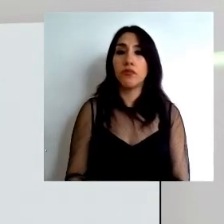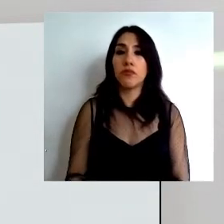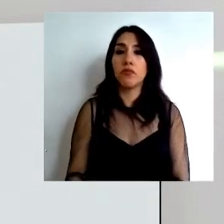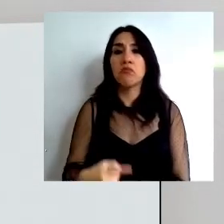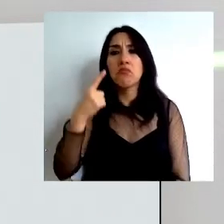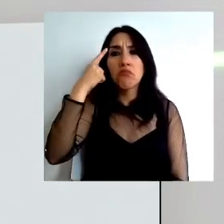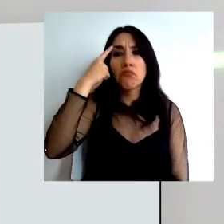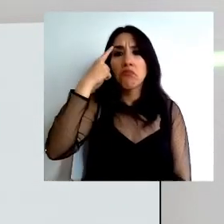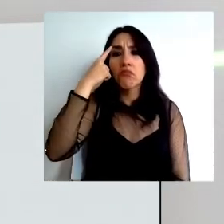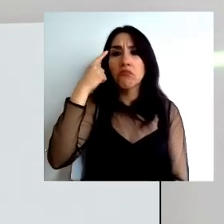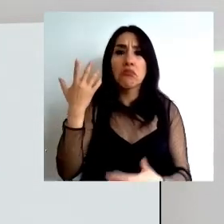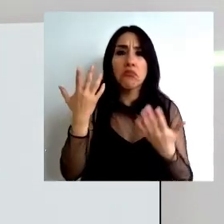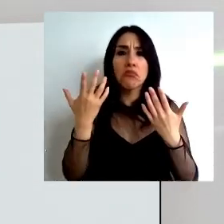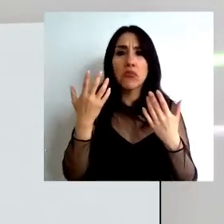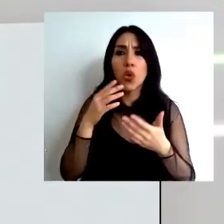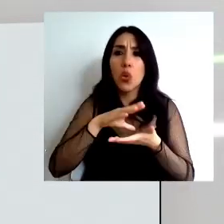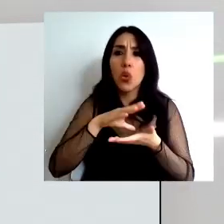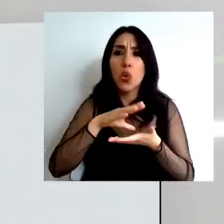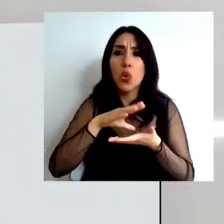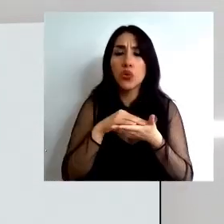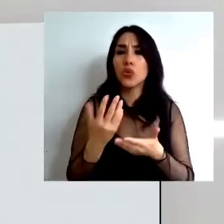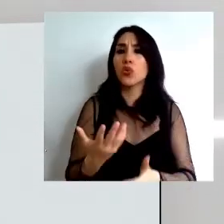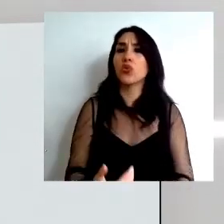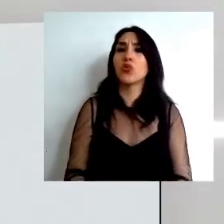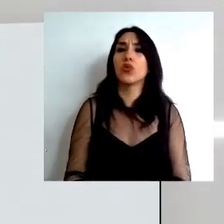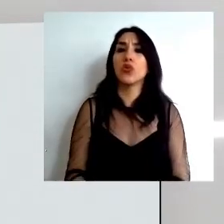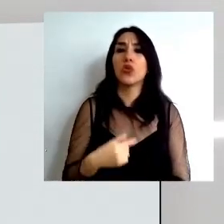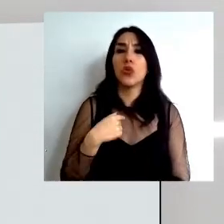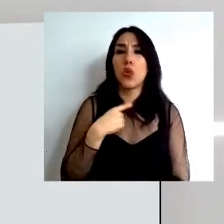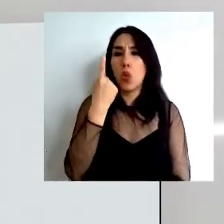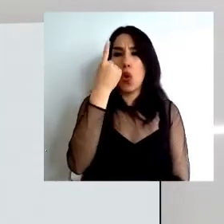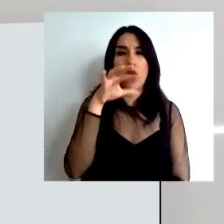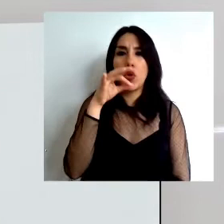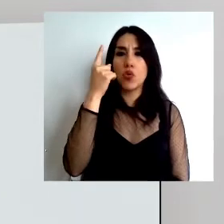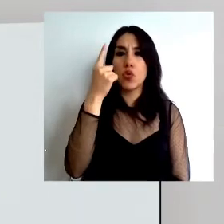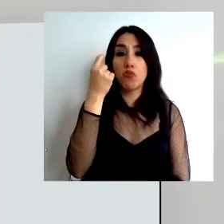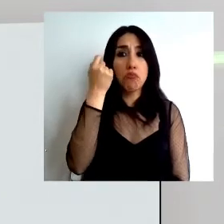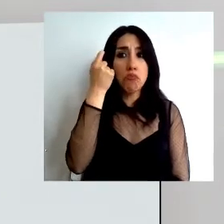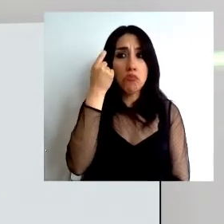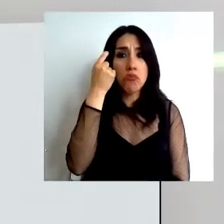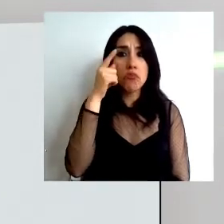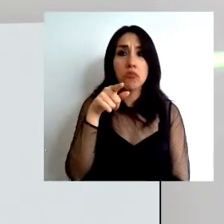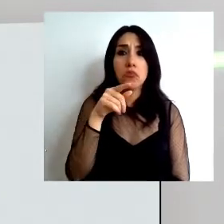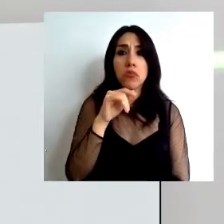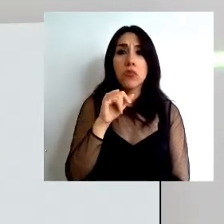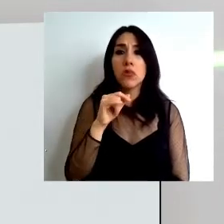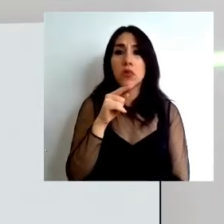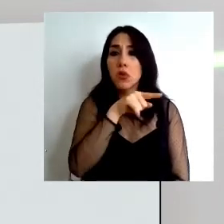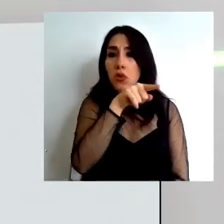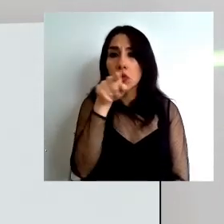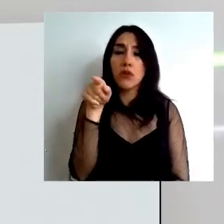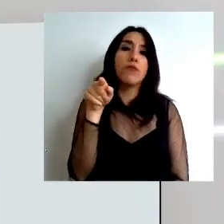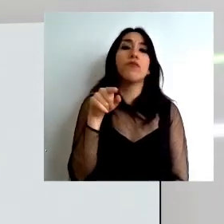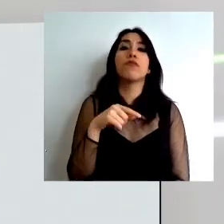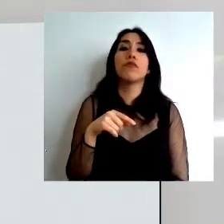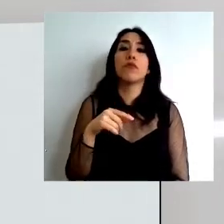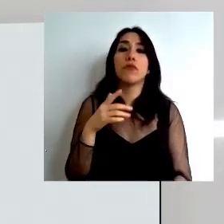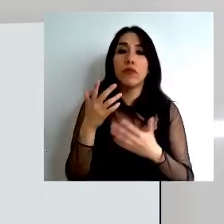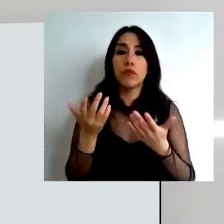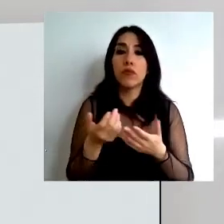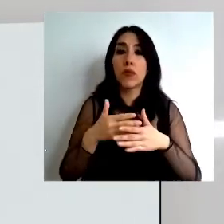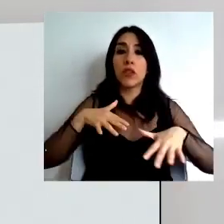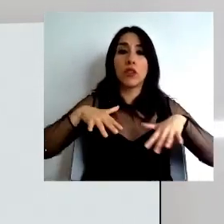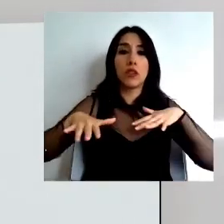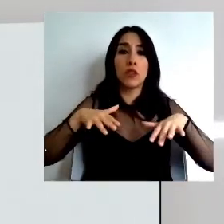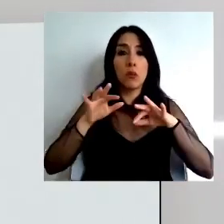And this is a very important service of us. So we train these people. And third goal